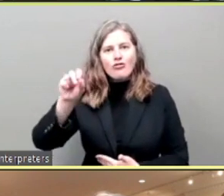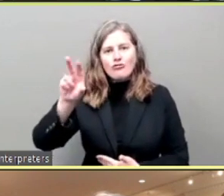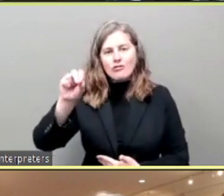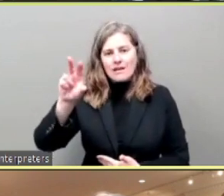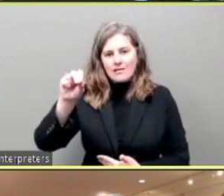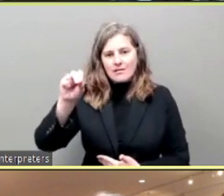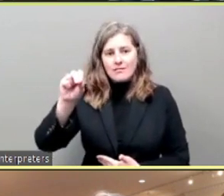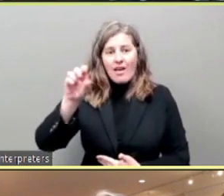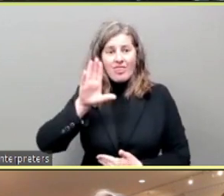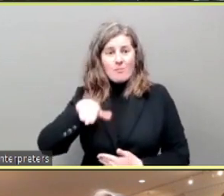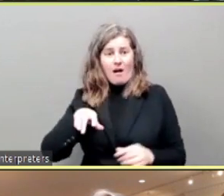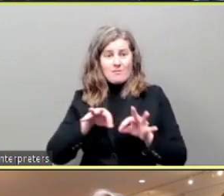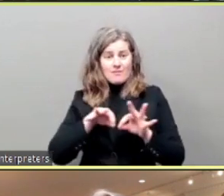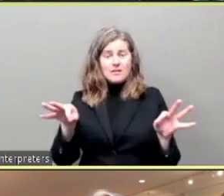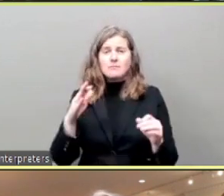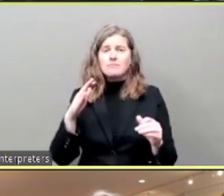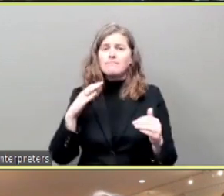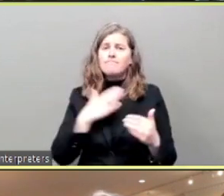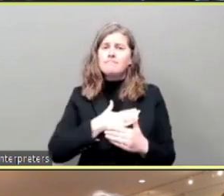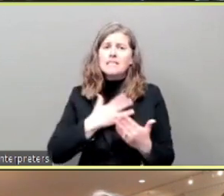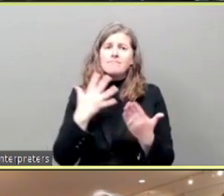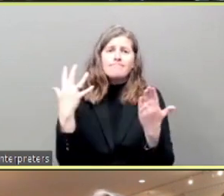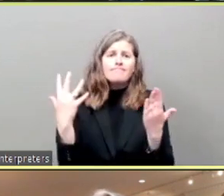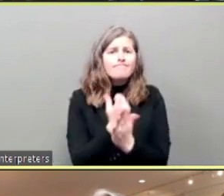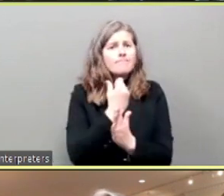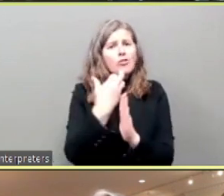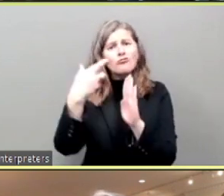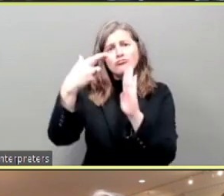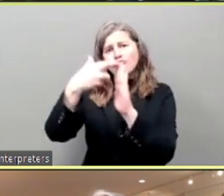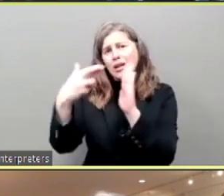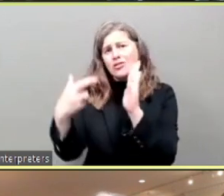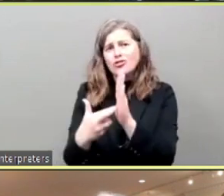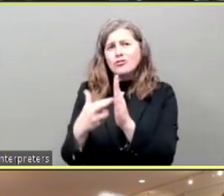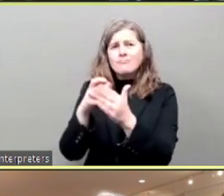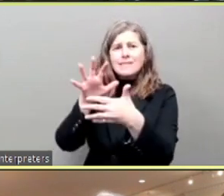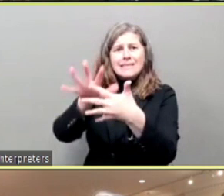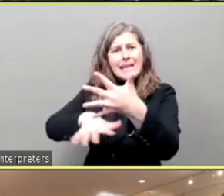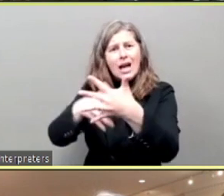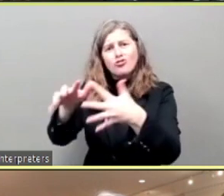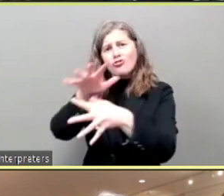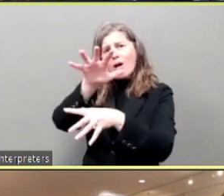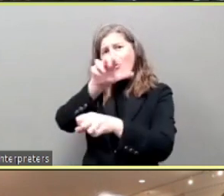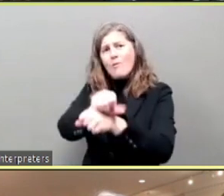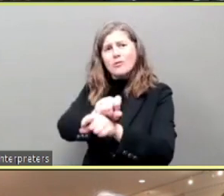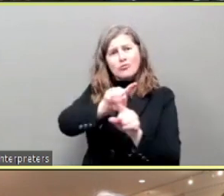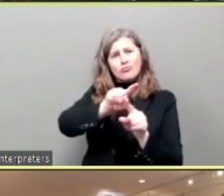bottom message is get scheduled for your vaccine. You can go to